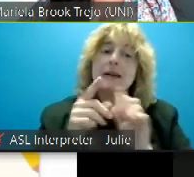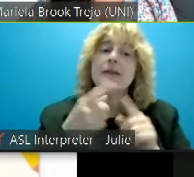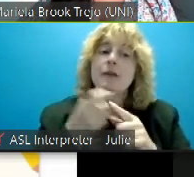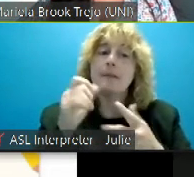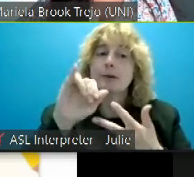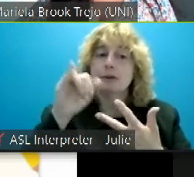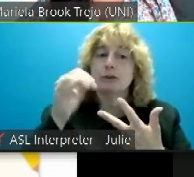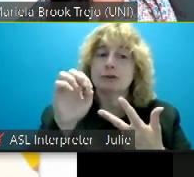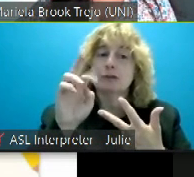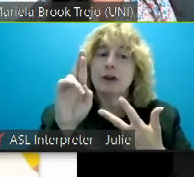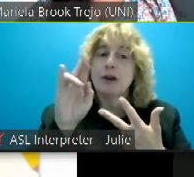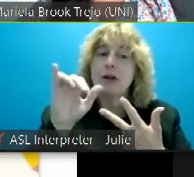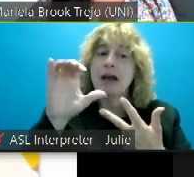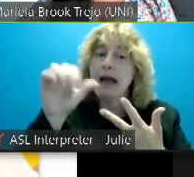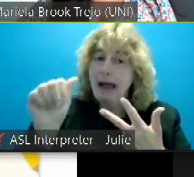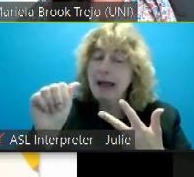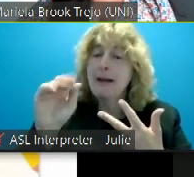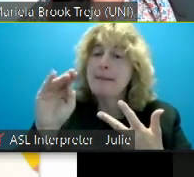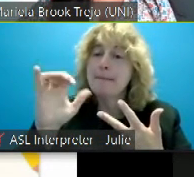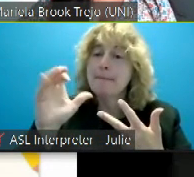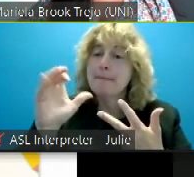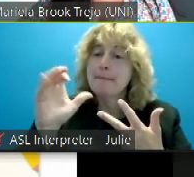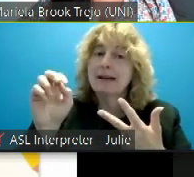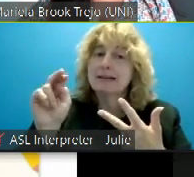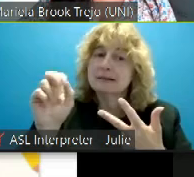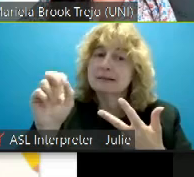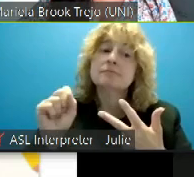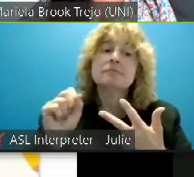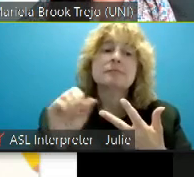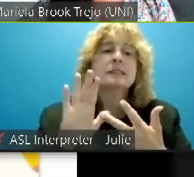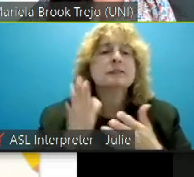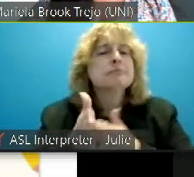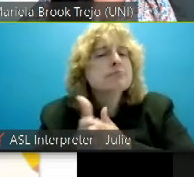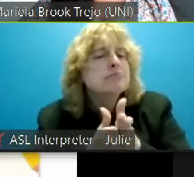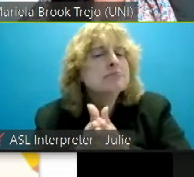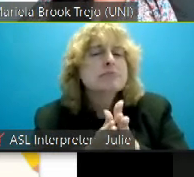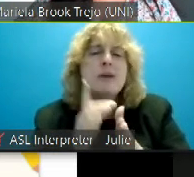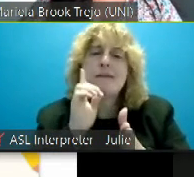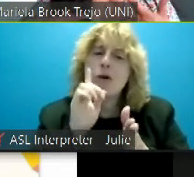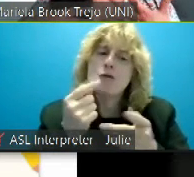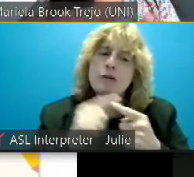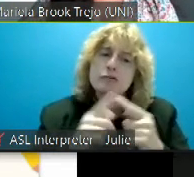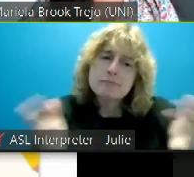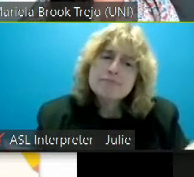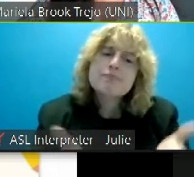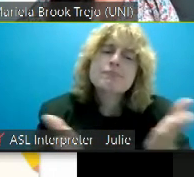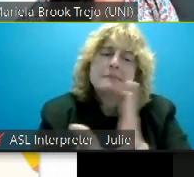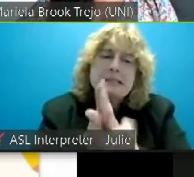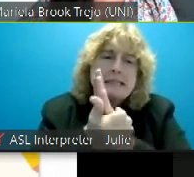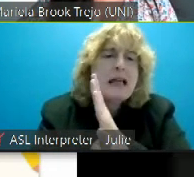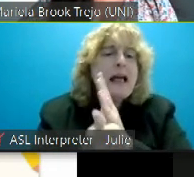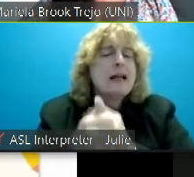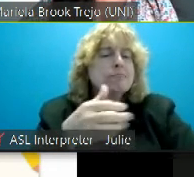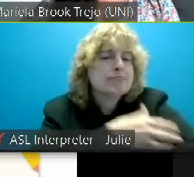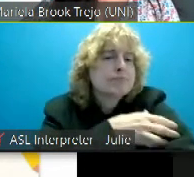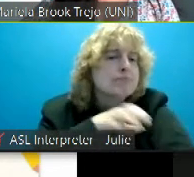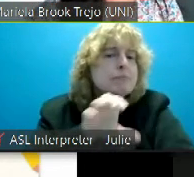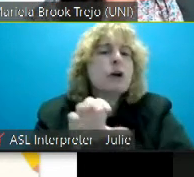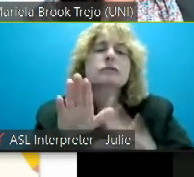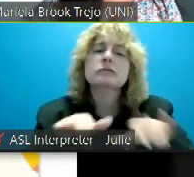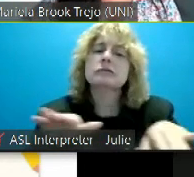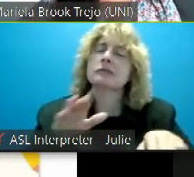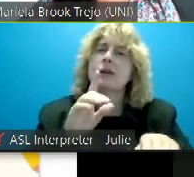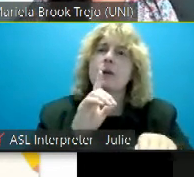His passion for building skilled, empowered children is unmatched. So shout out to Mr. Eddie Bart from Detroit